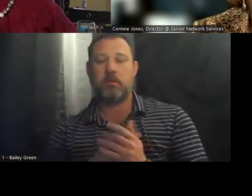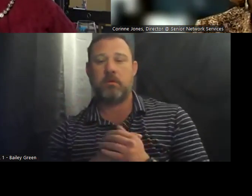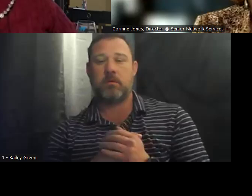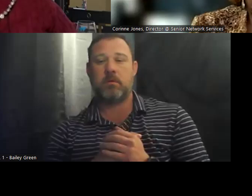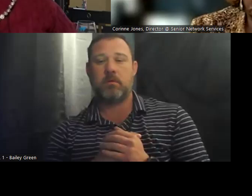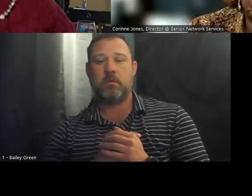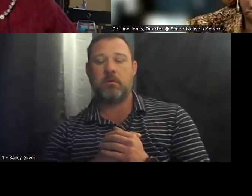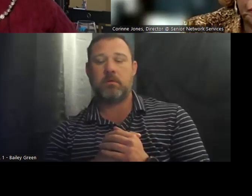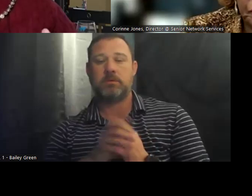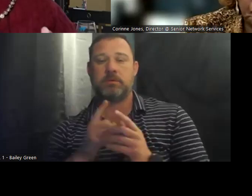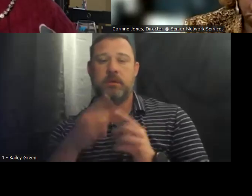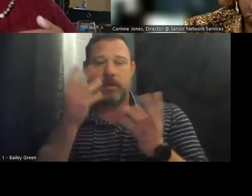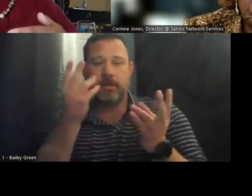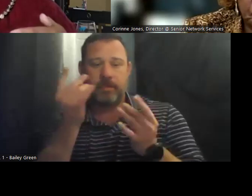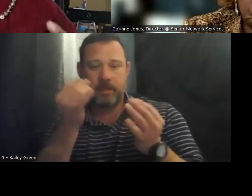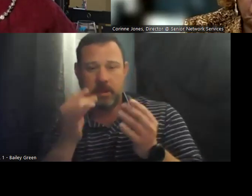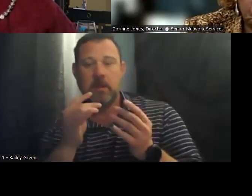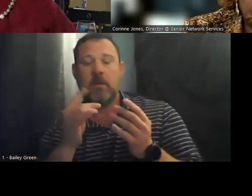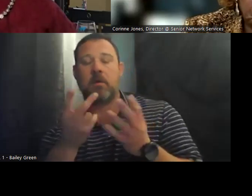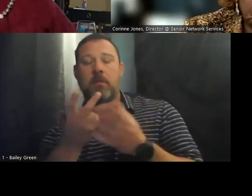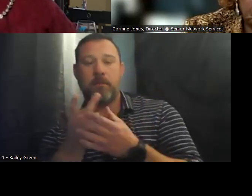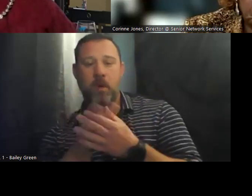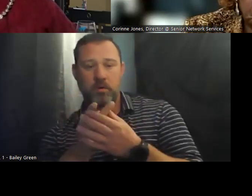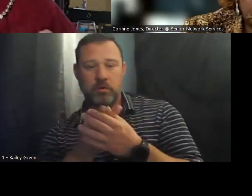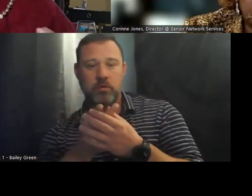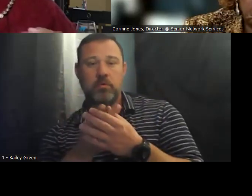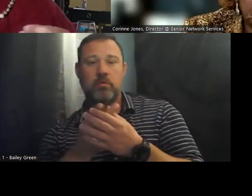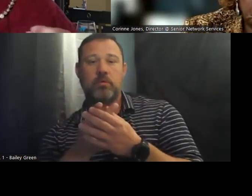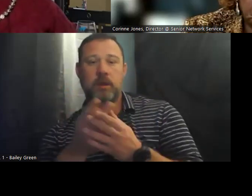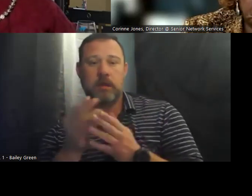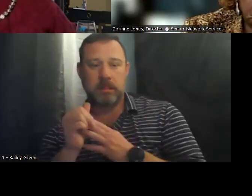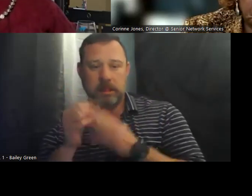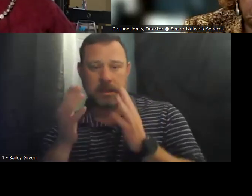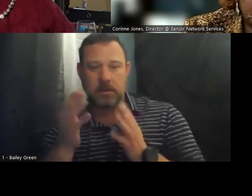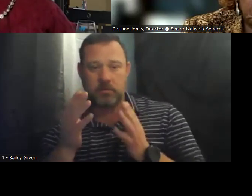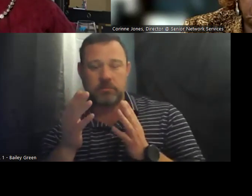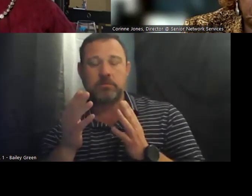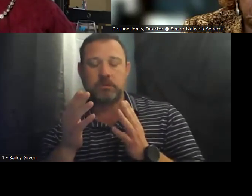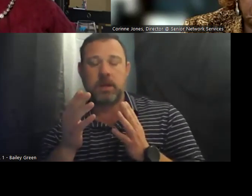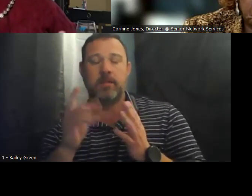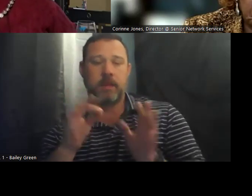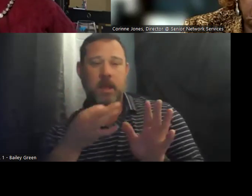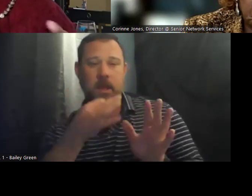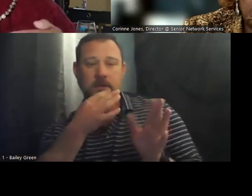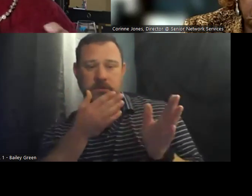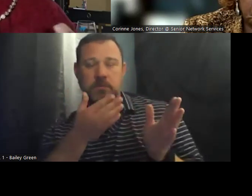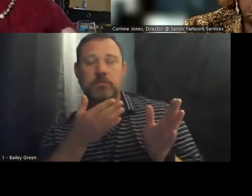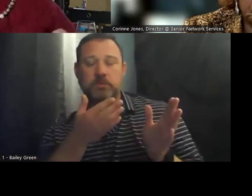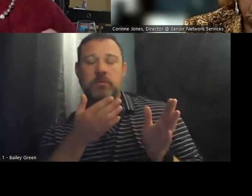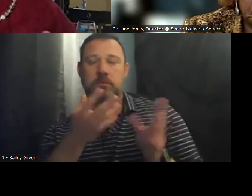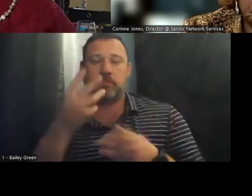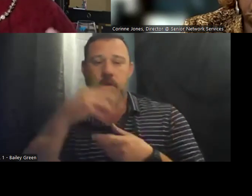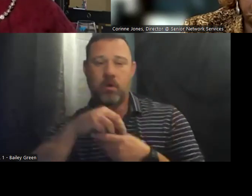So then we think again about the partnering with local leaders and the subject matter experts as part of